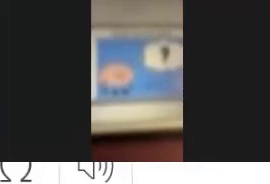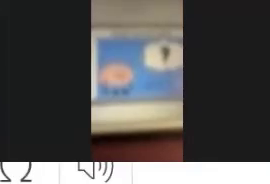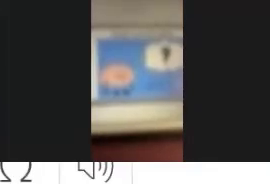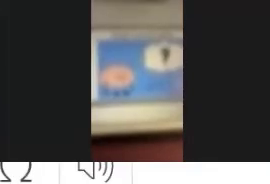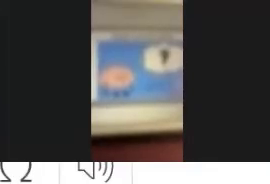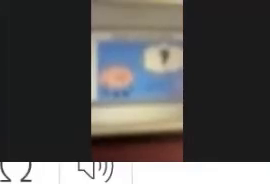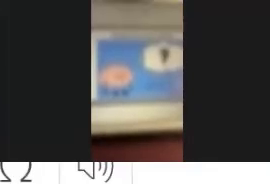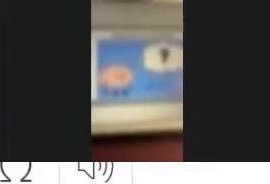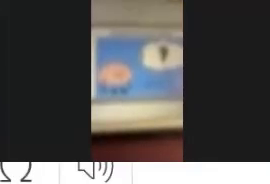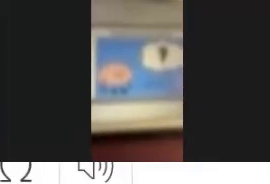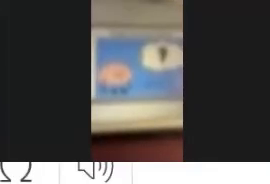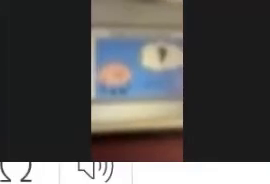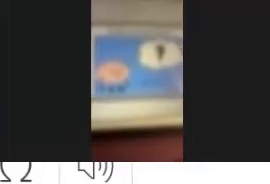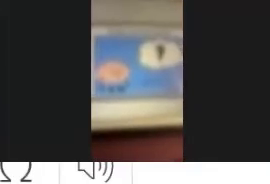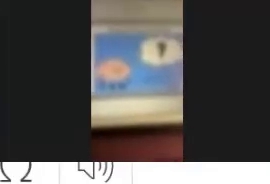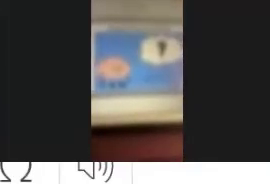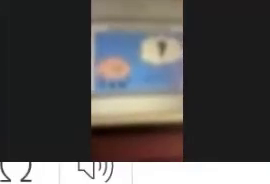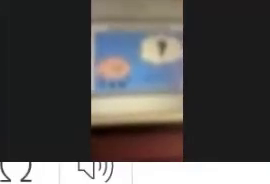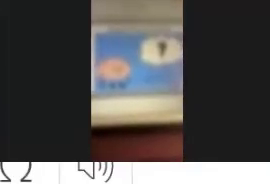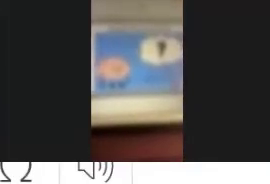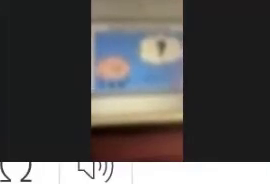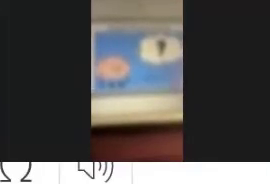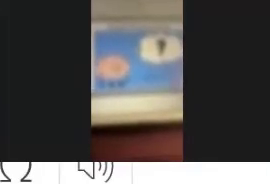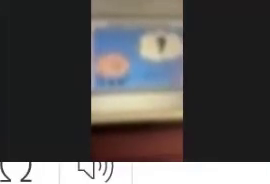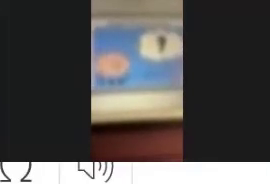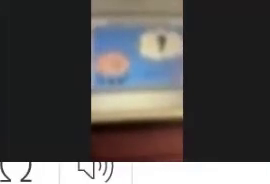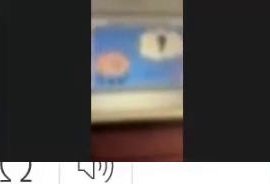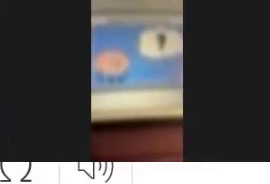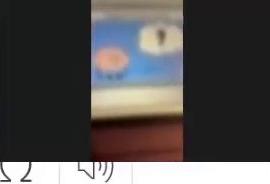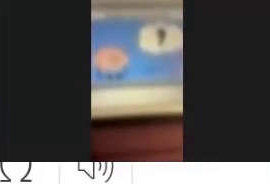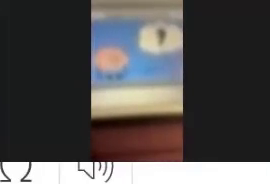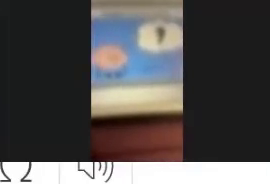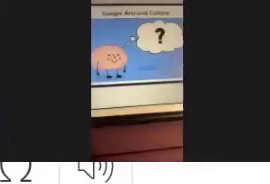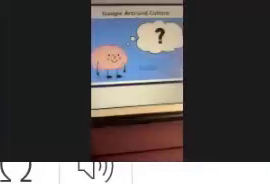going on in the background effect.